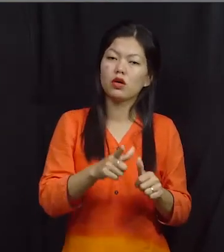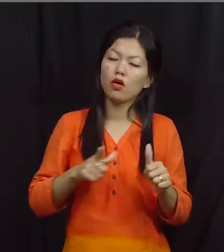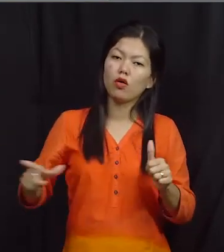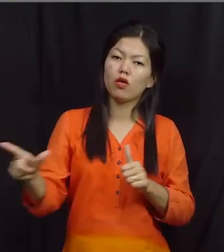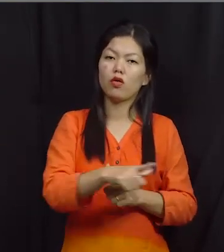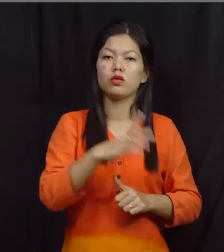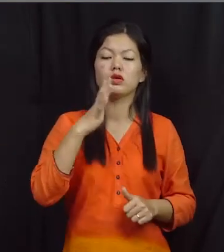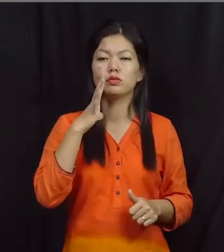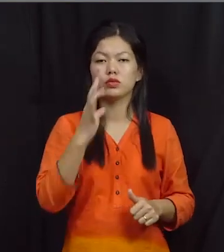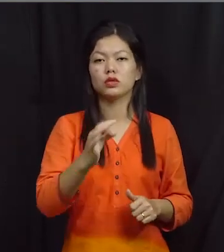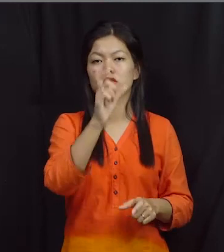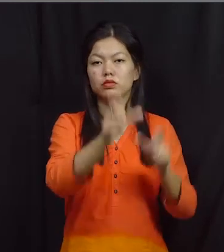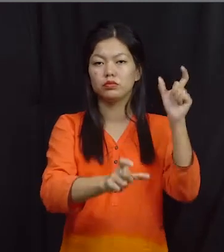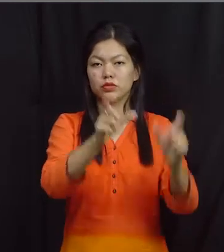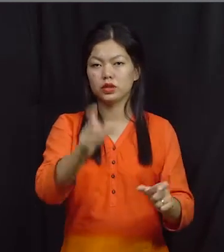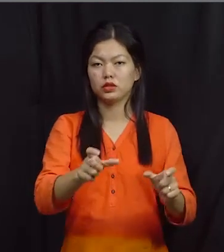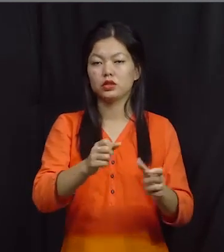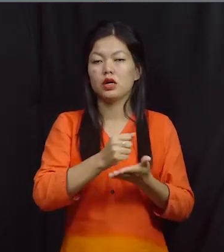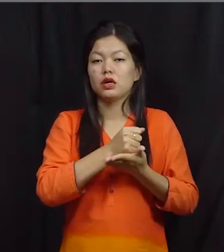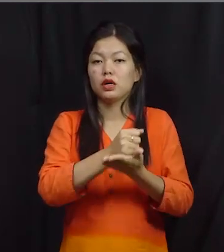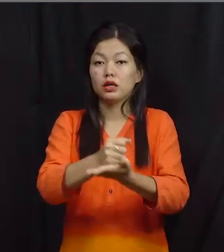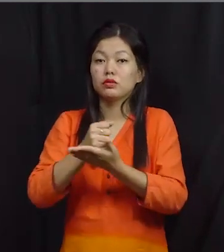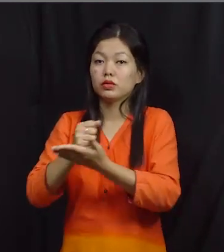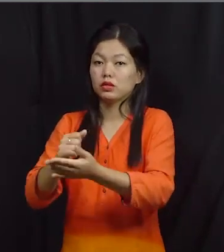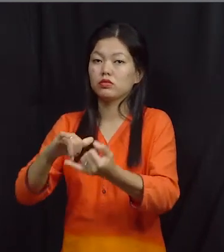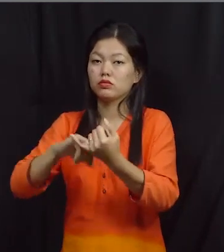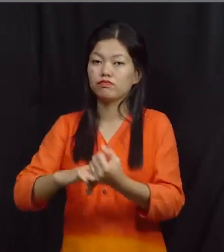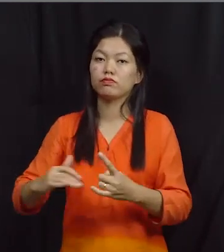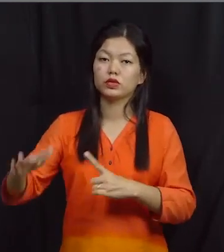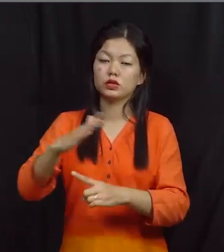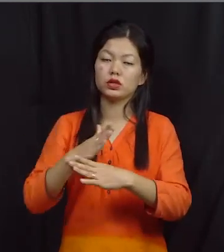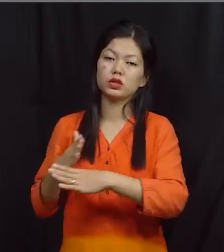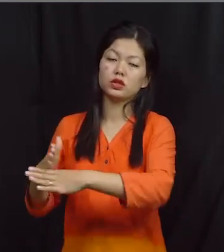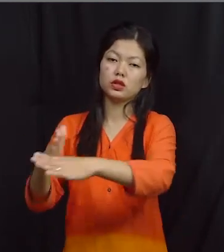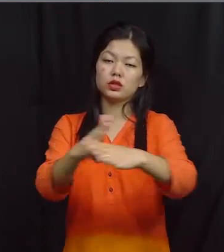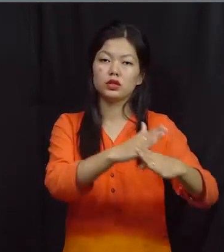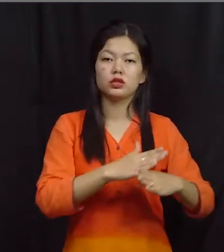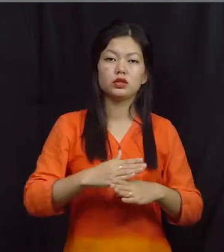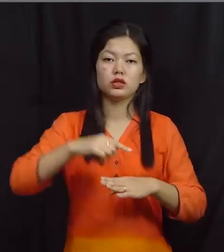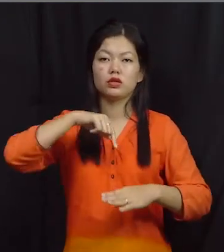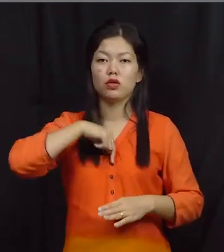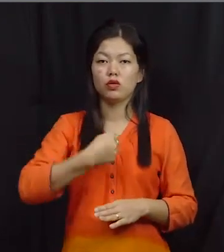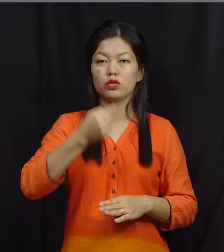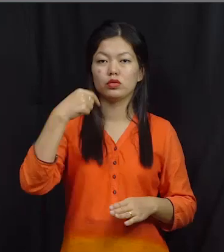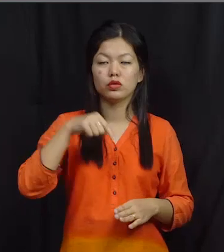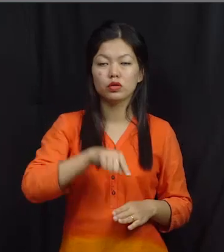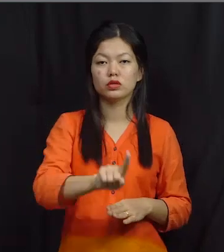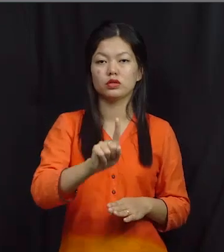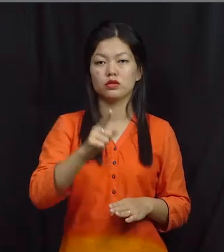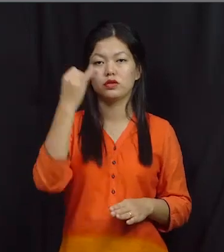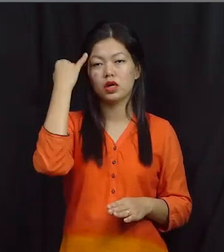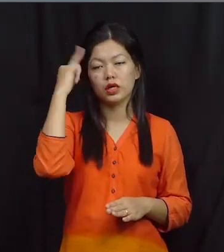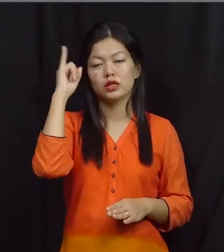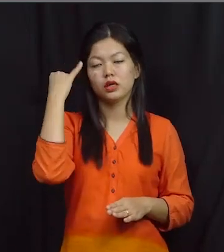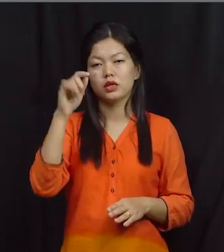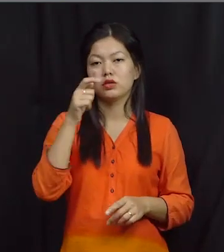Okay. And the next one is you are able to support the society. So if you become an important human resource, then I told